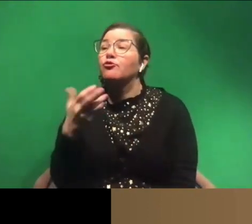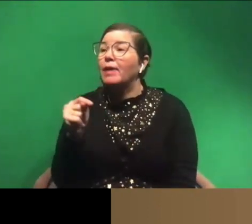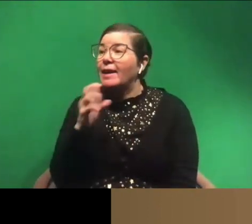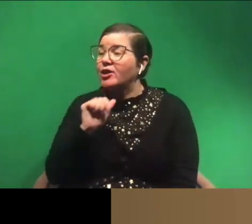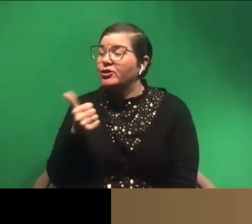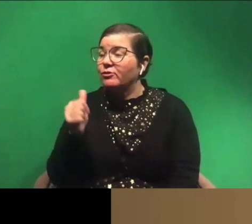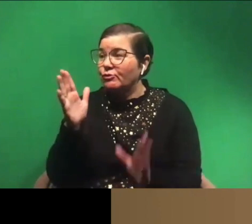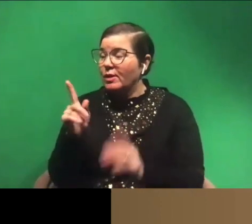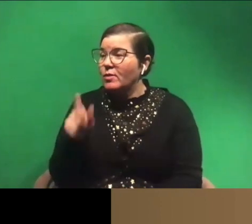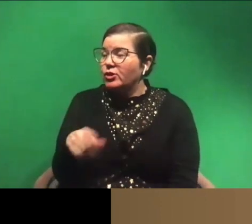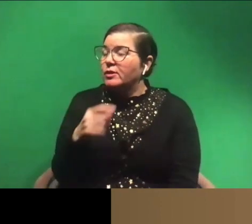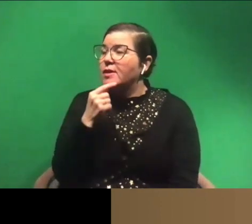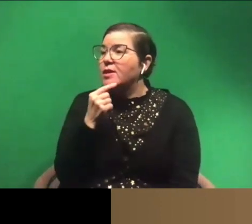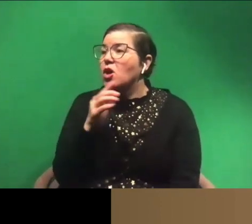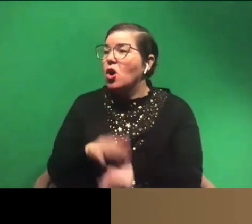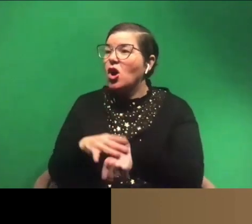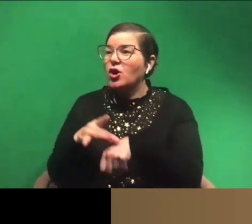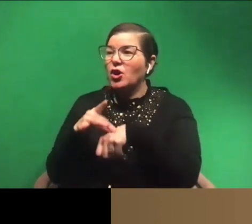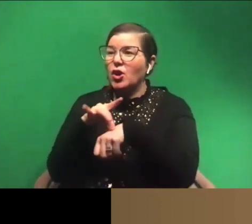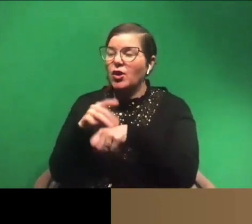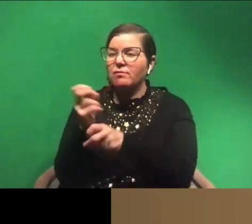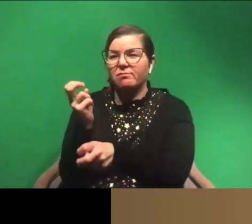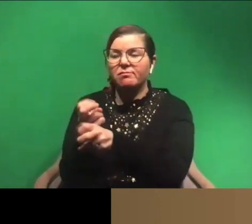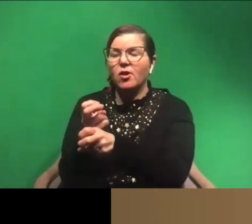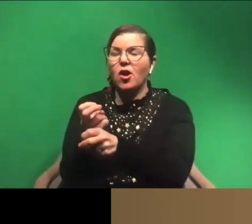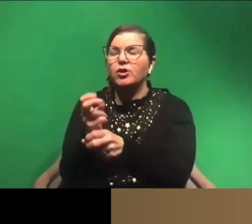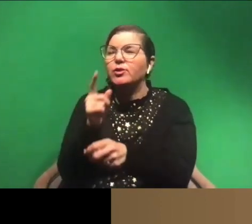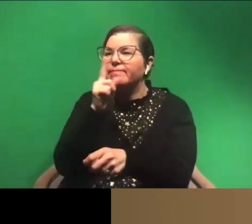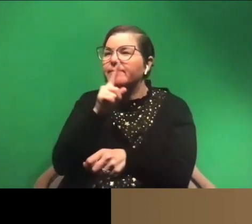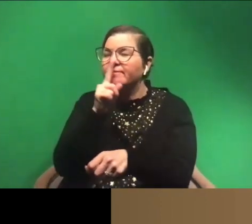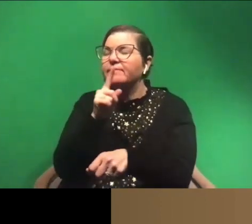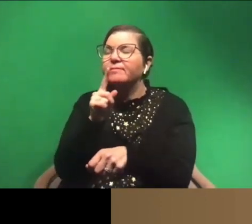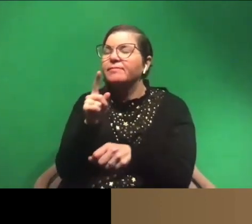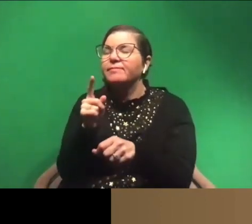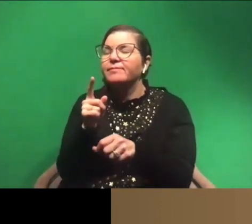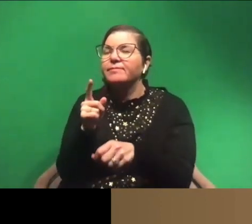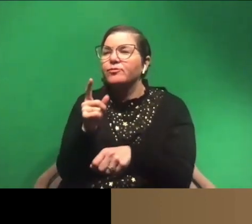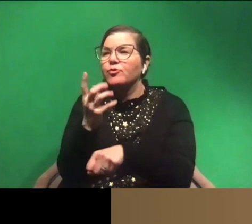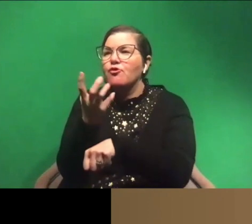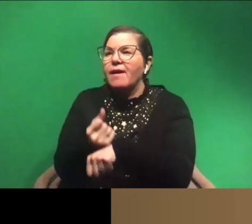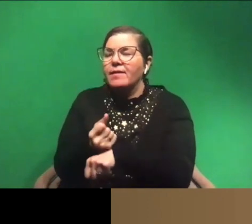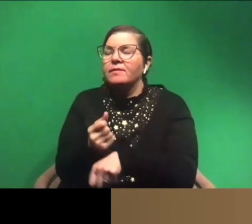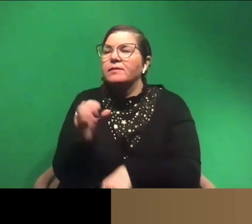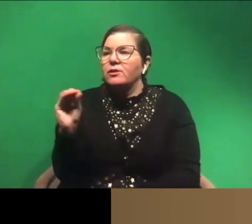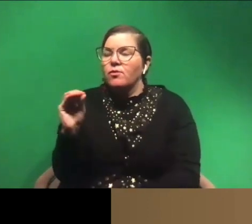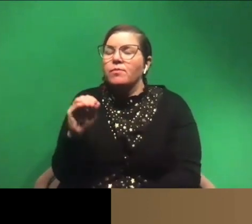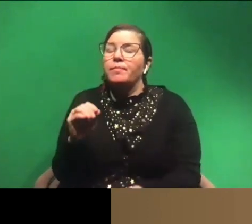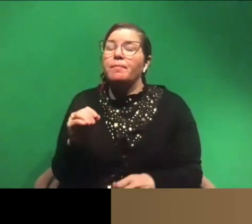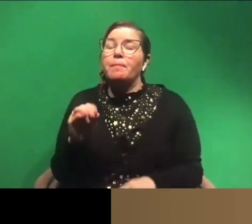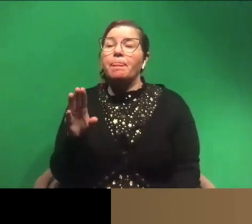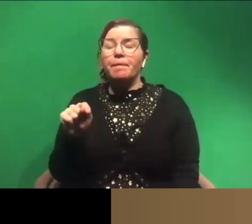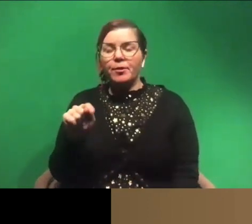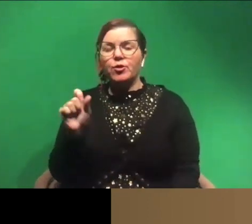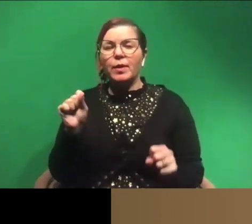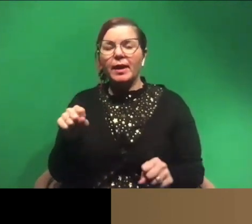a great question. On Earth, it is very difficult to simulate zero gravity, but you can